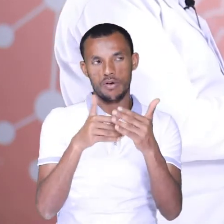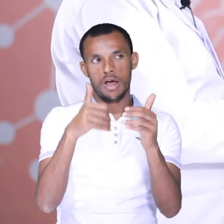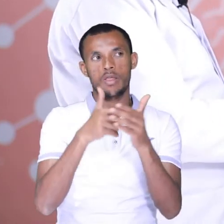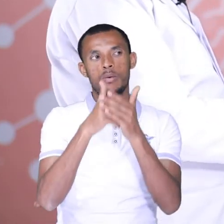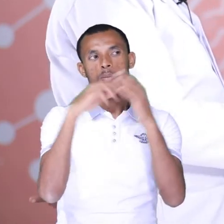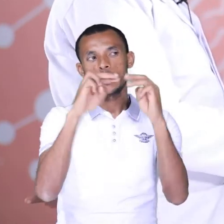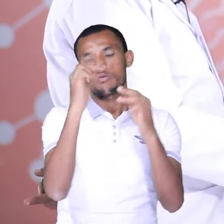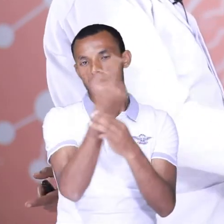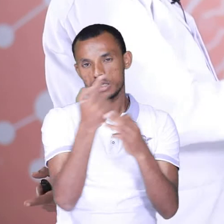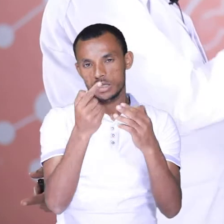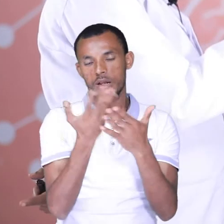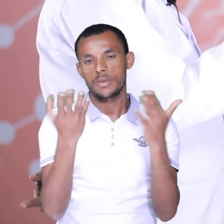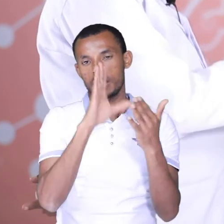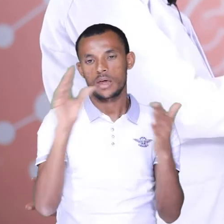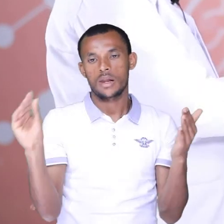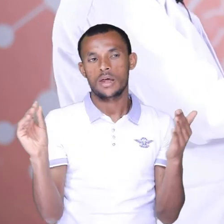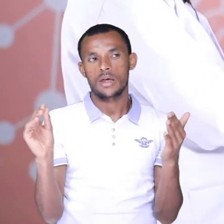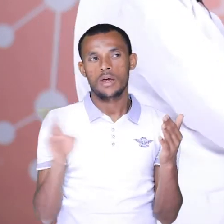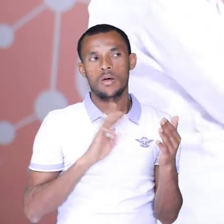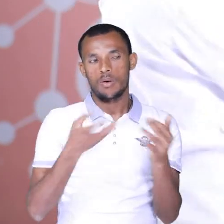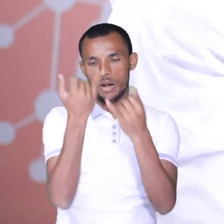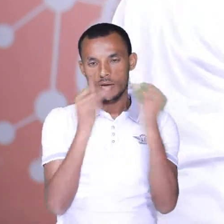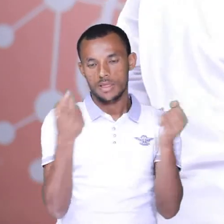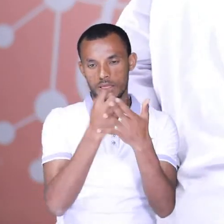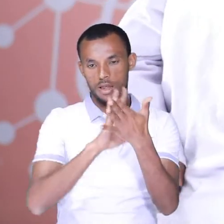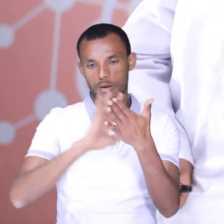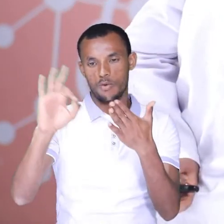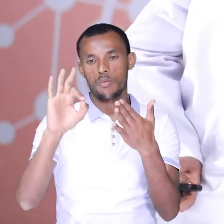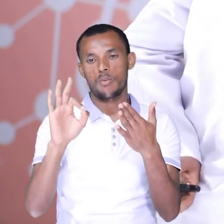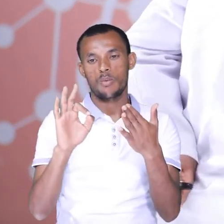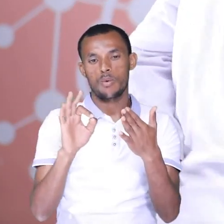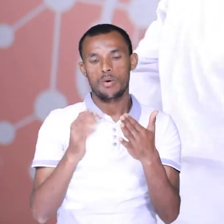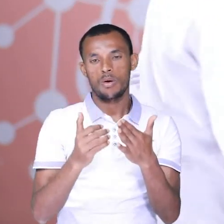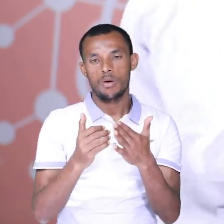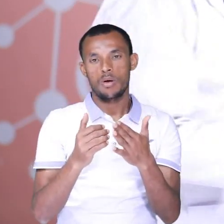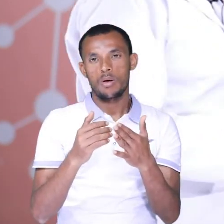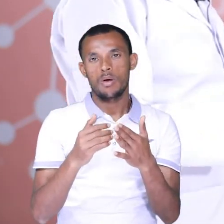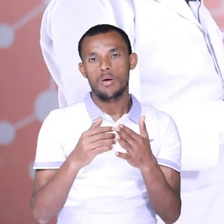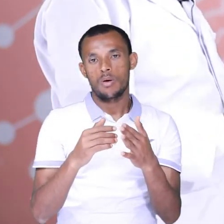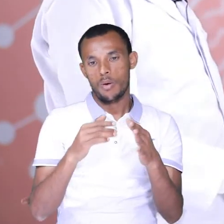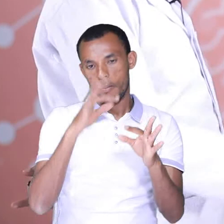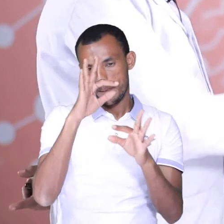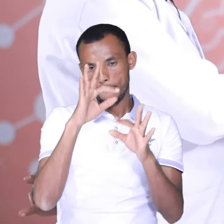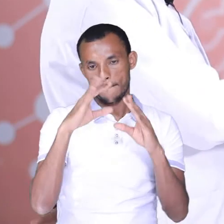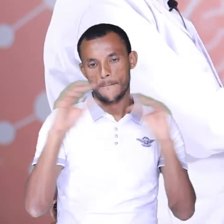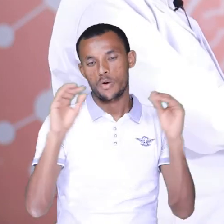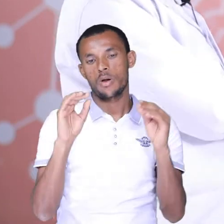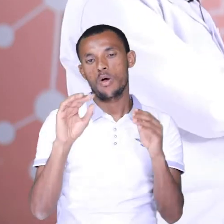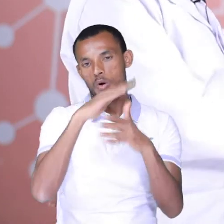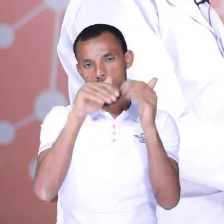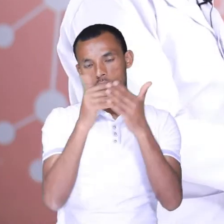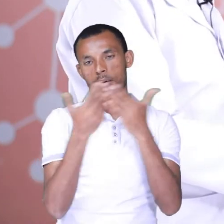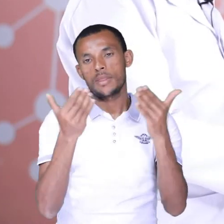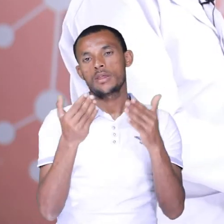each element, and we divide the number of moles of all elements by